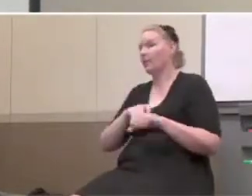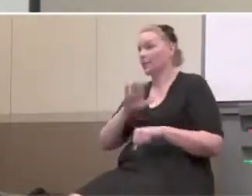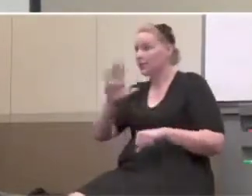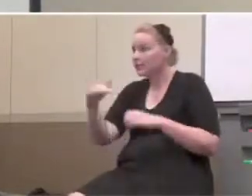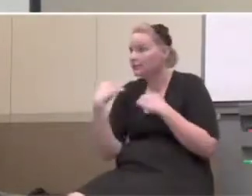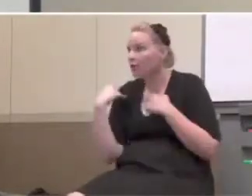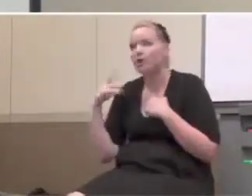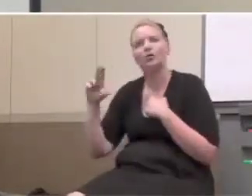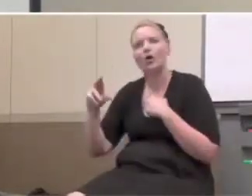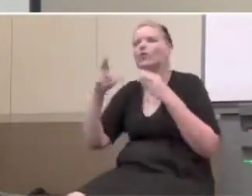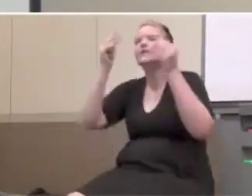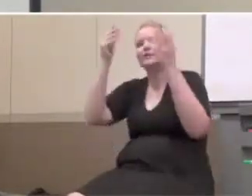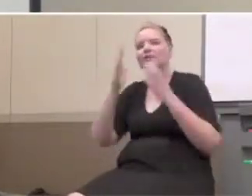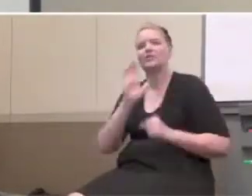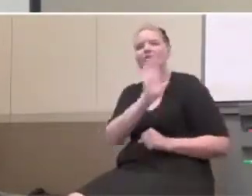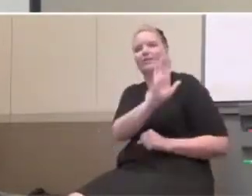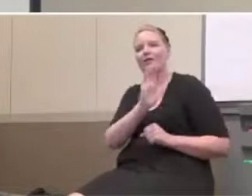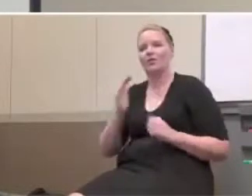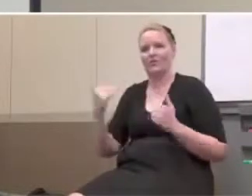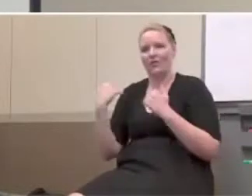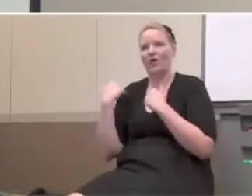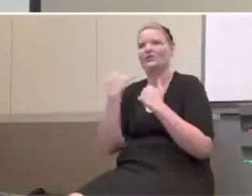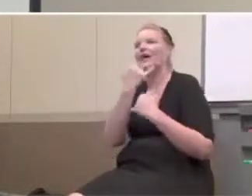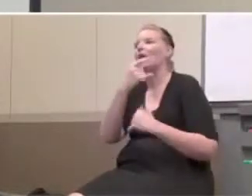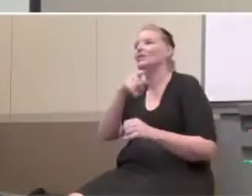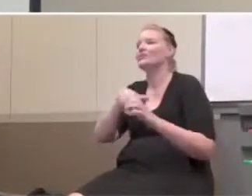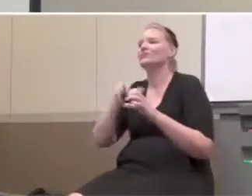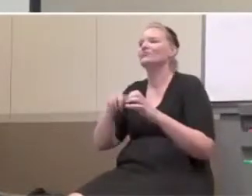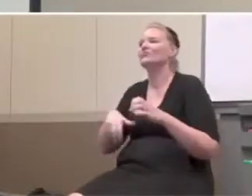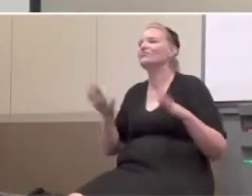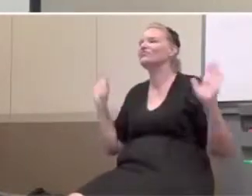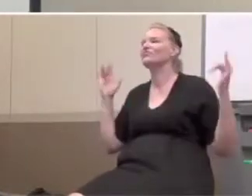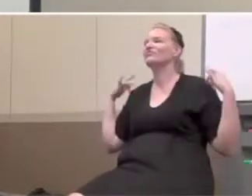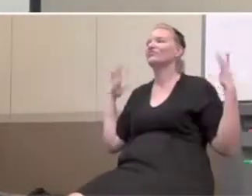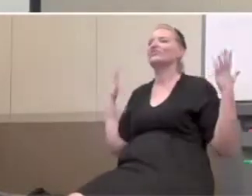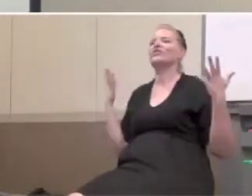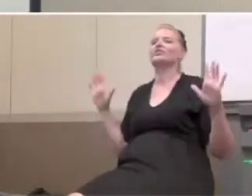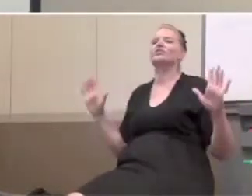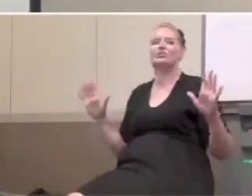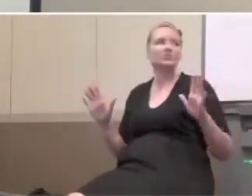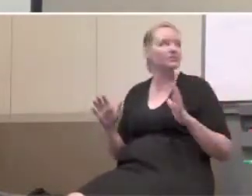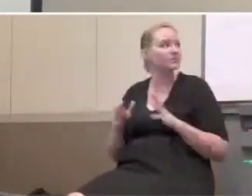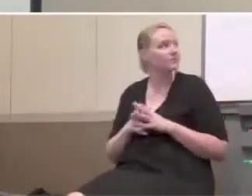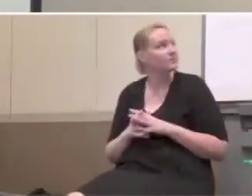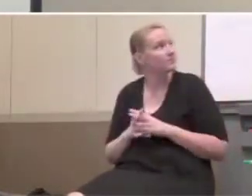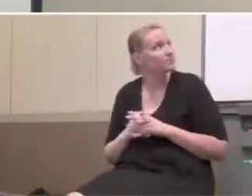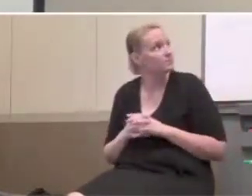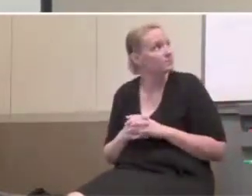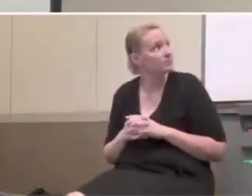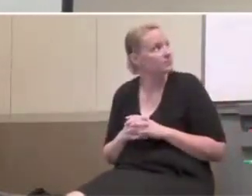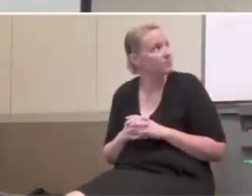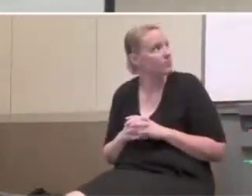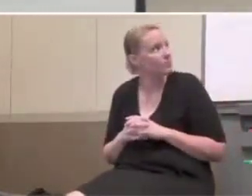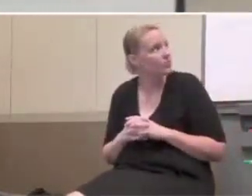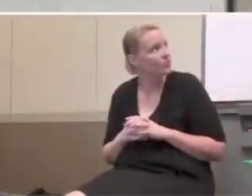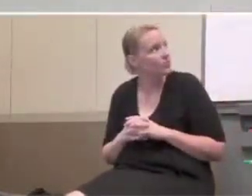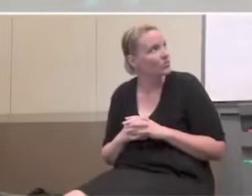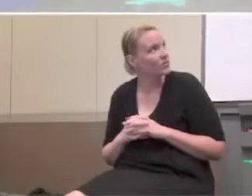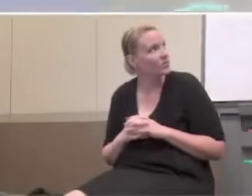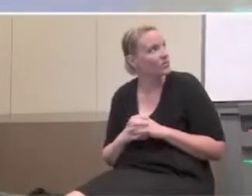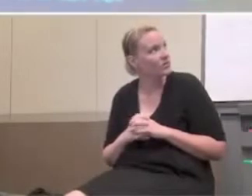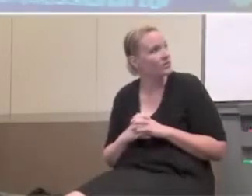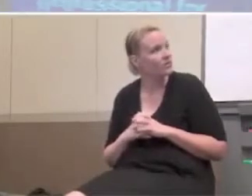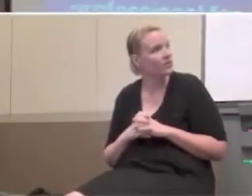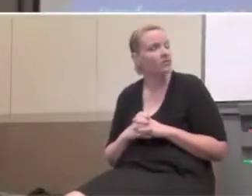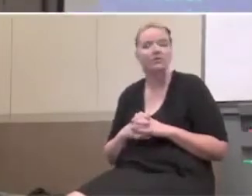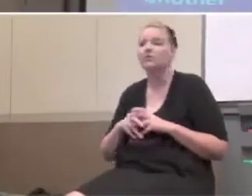kid's issue. So he's starting to disengage from it. So then lastly, don't be afraid to ask another colleague or somebody who's